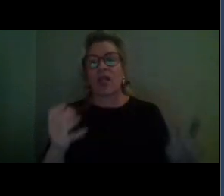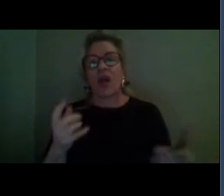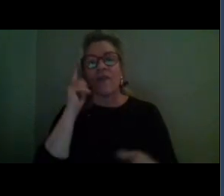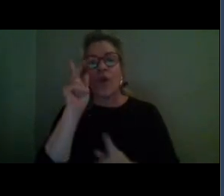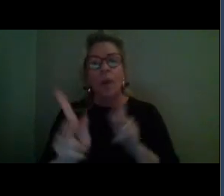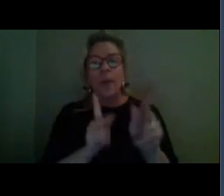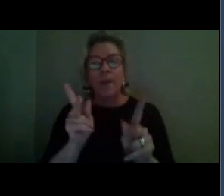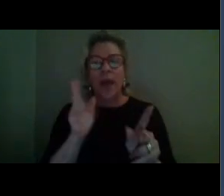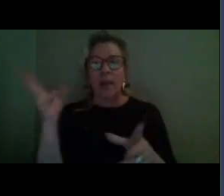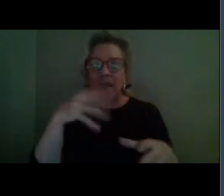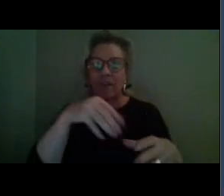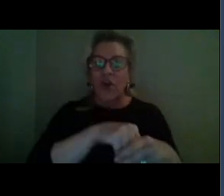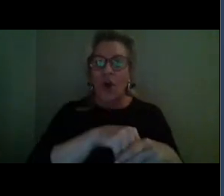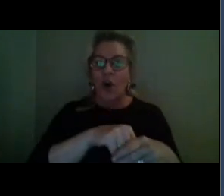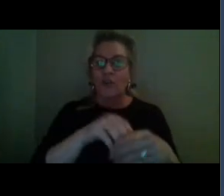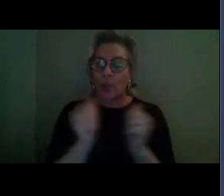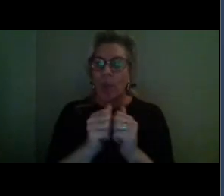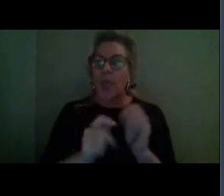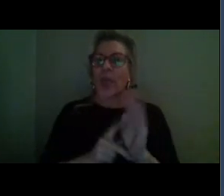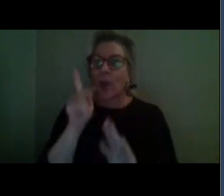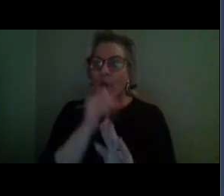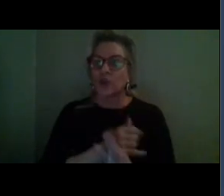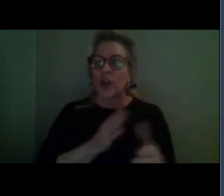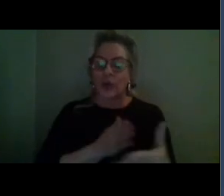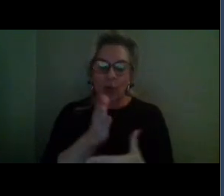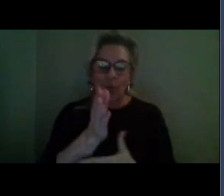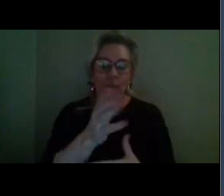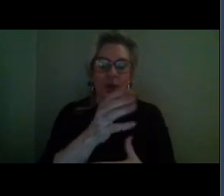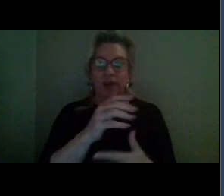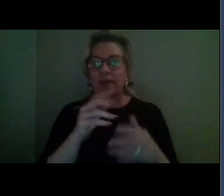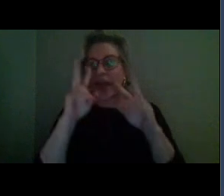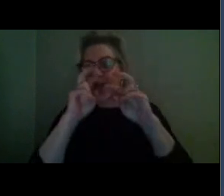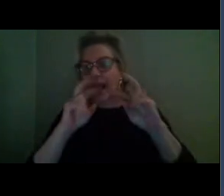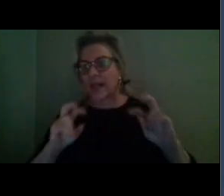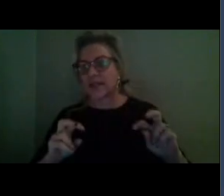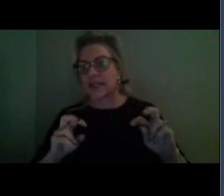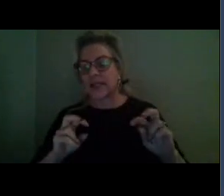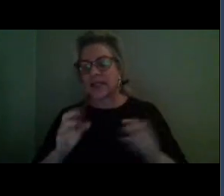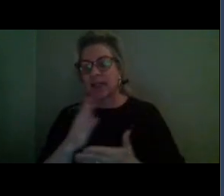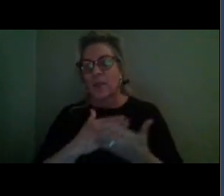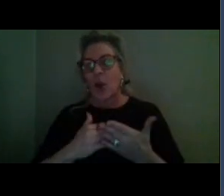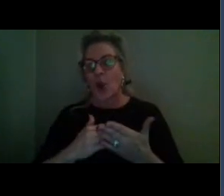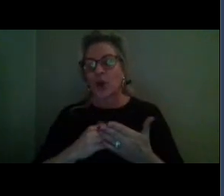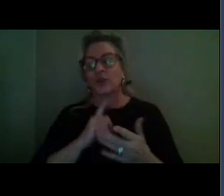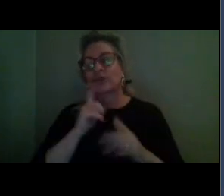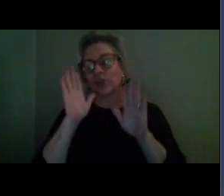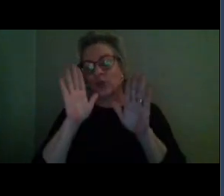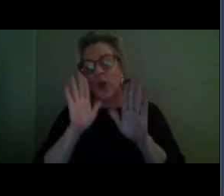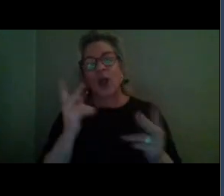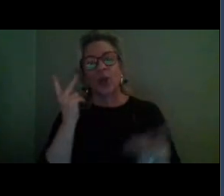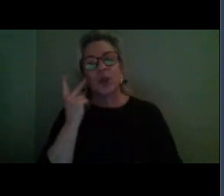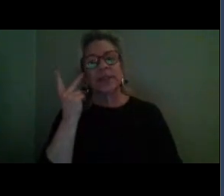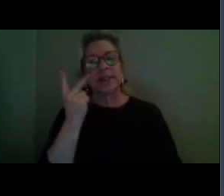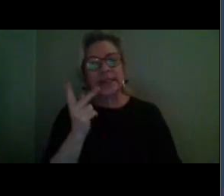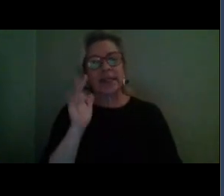and involvement in the project as it made its way through alternatives analysis. It's